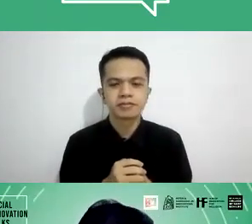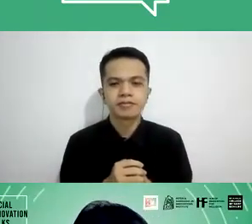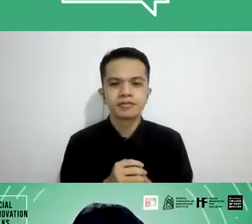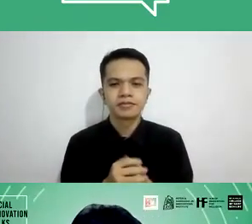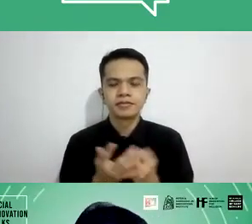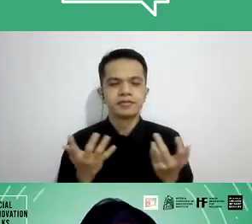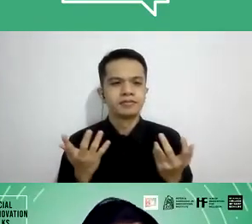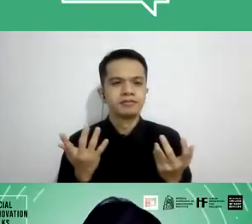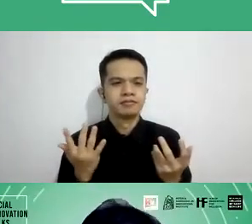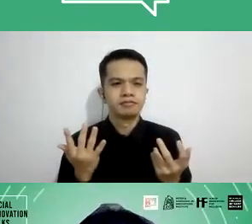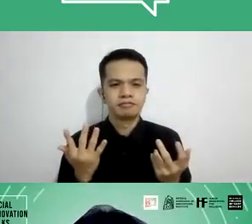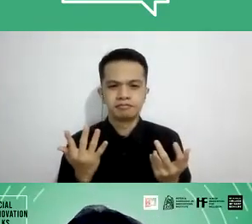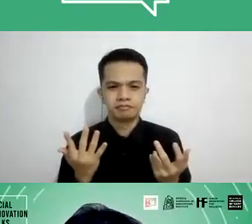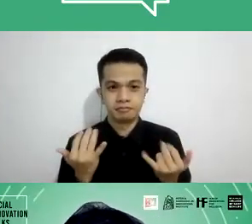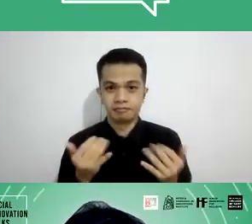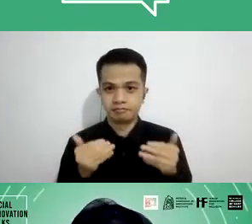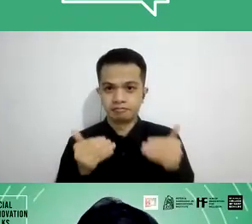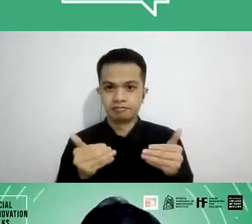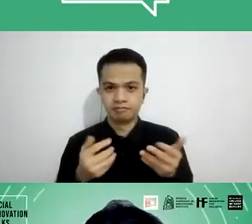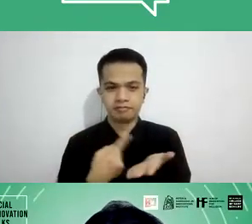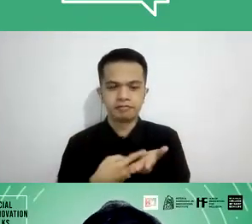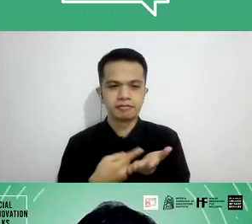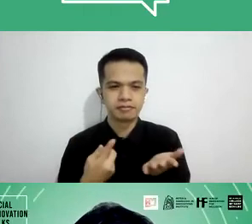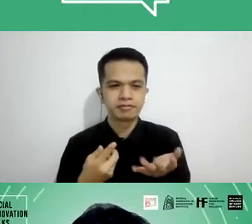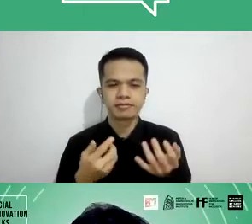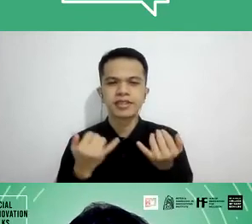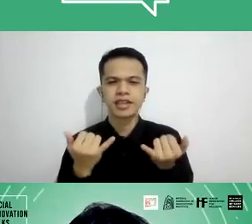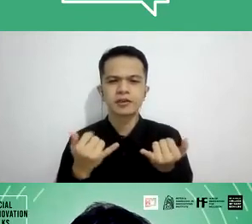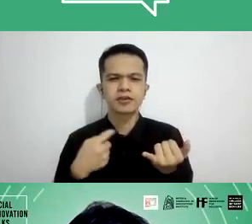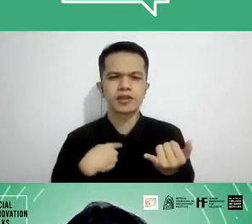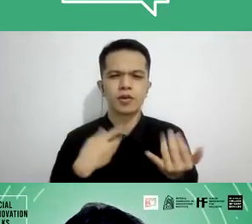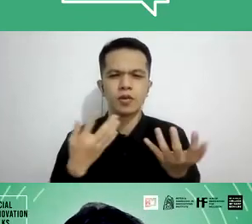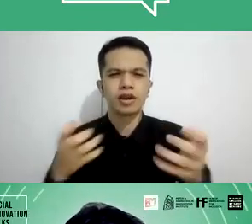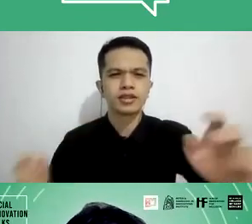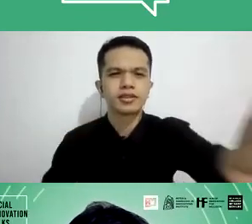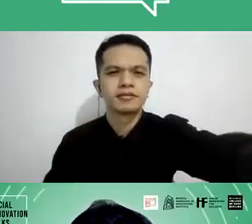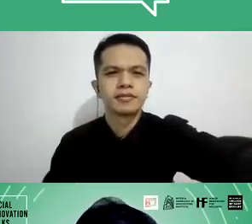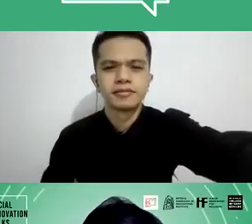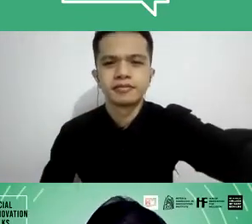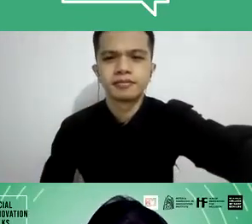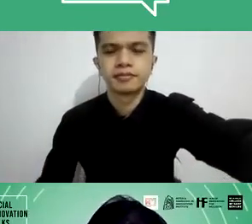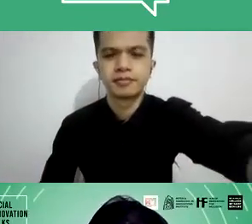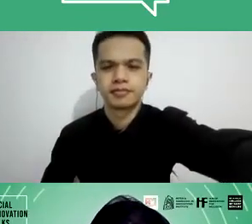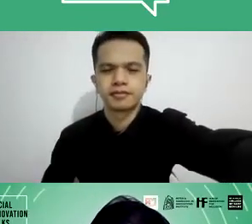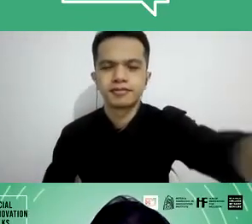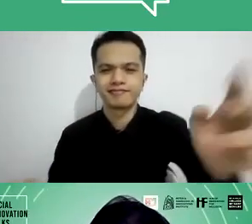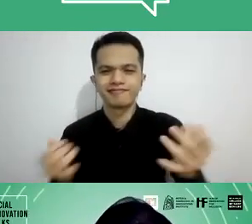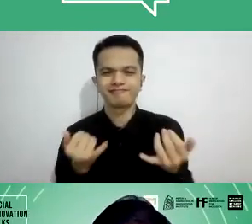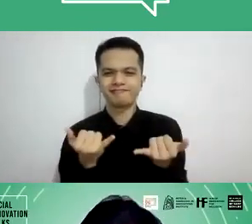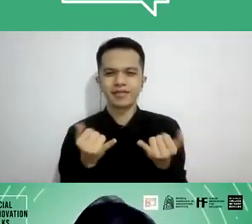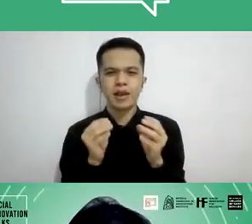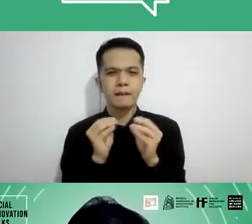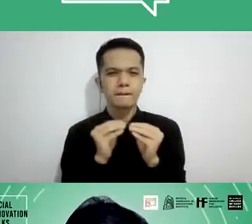so now to continue the discussion, and this one I want us, this one will be